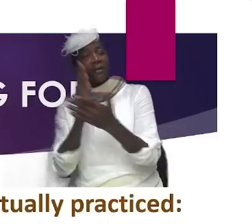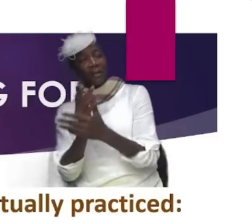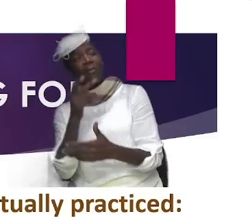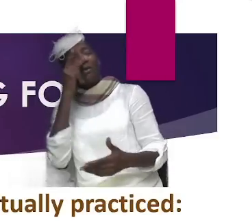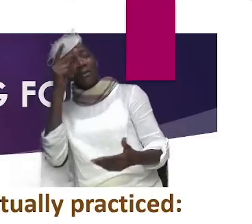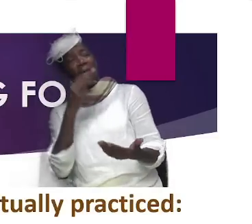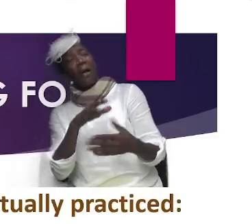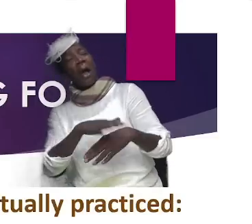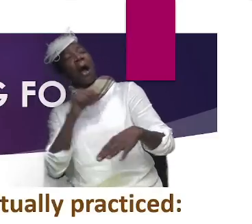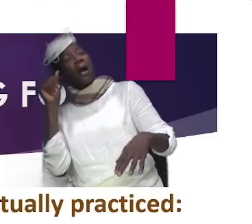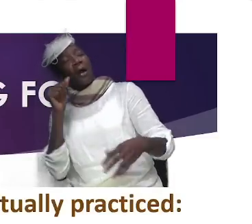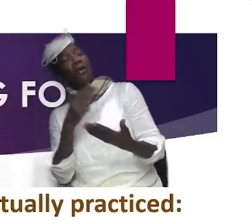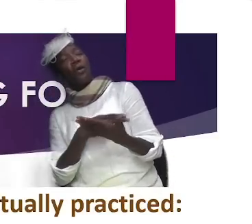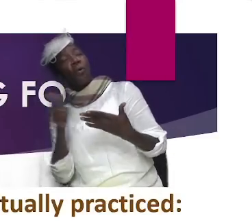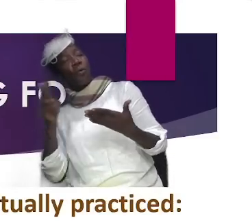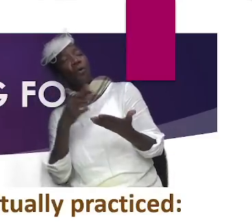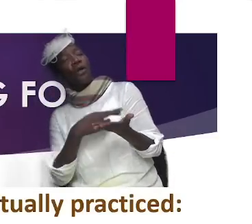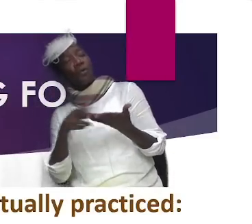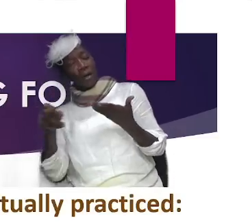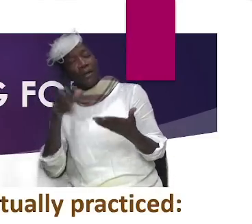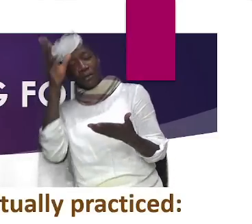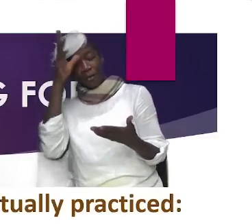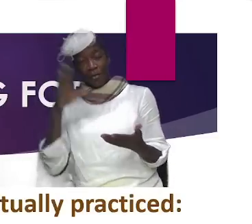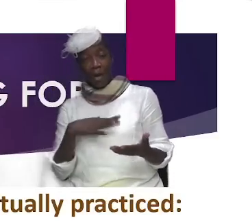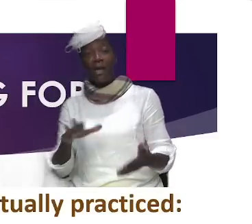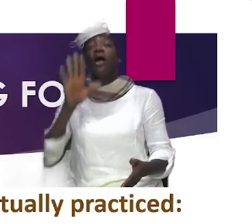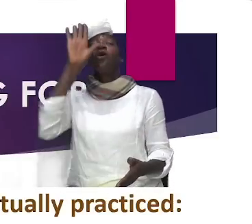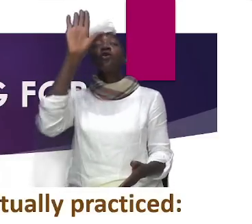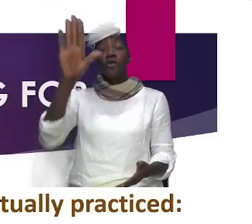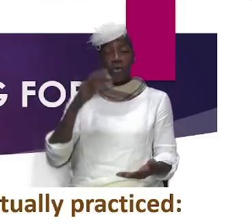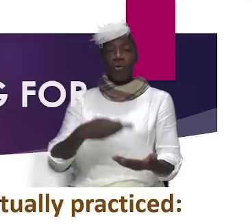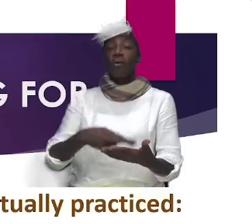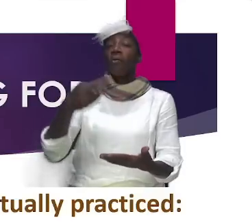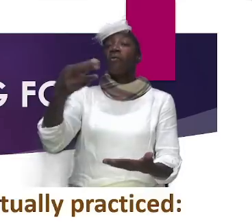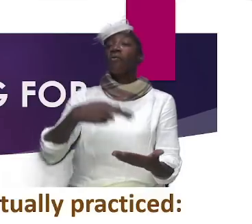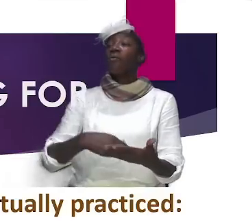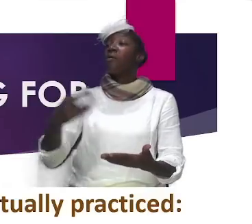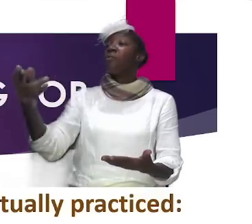they call you righteous man. That's your reward.